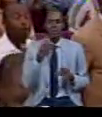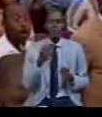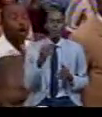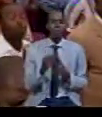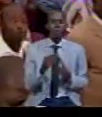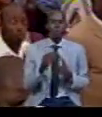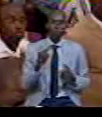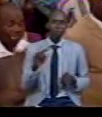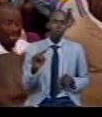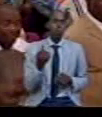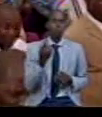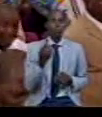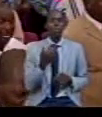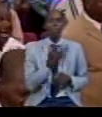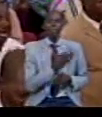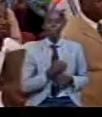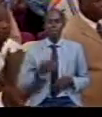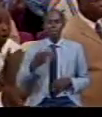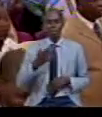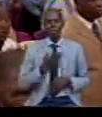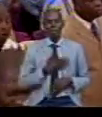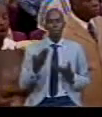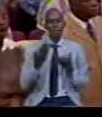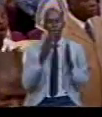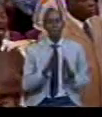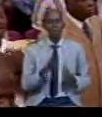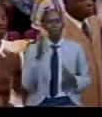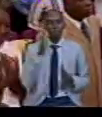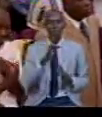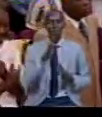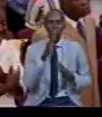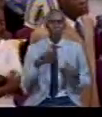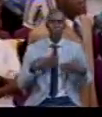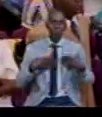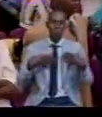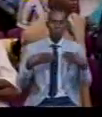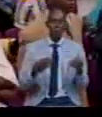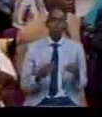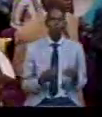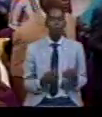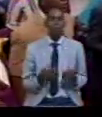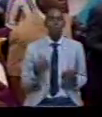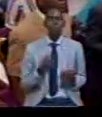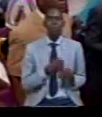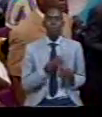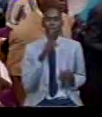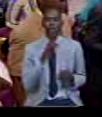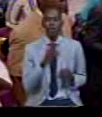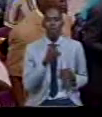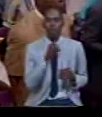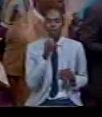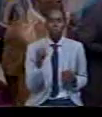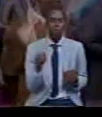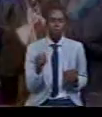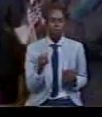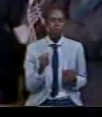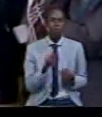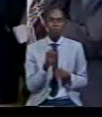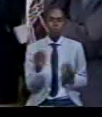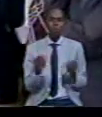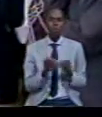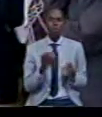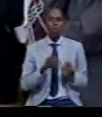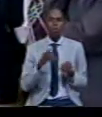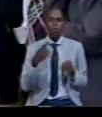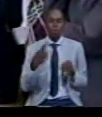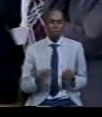only, and my servant shall be healed. We have moved beyond the era of the powerless